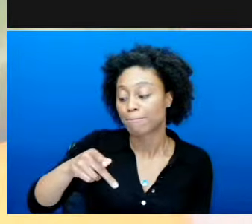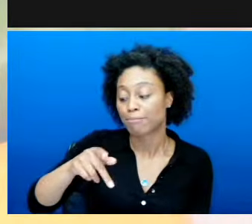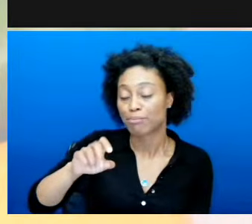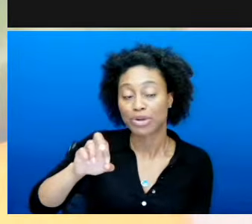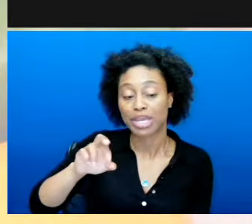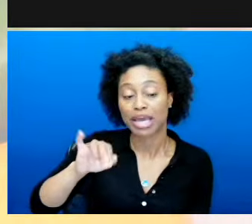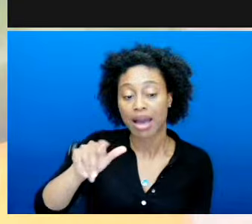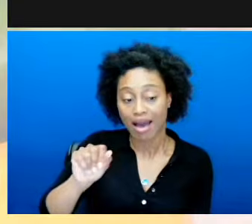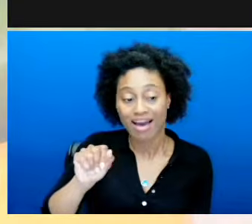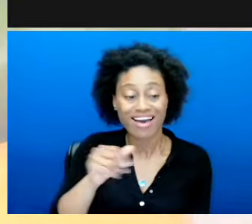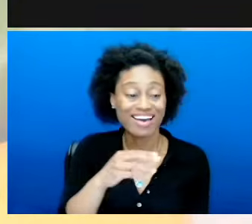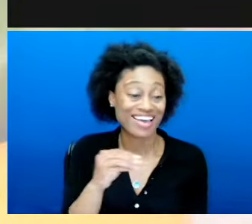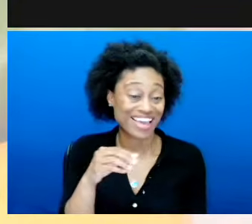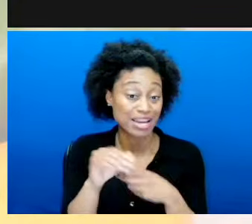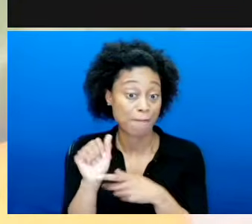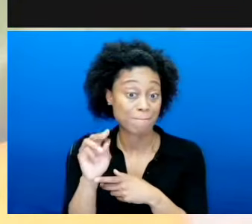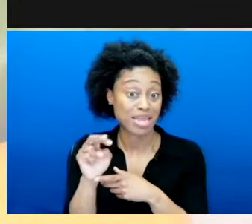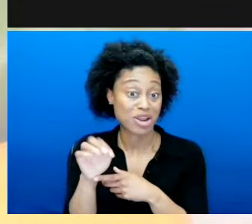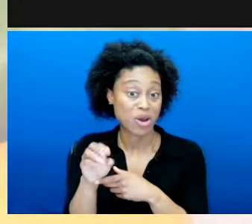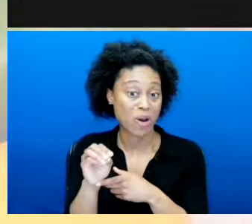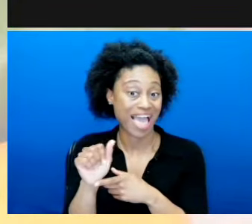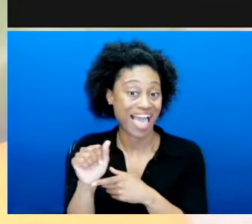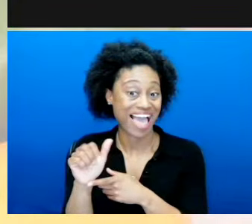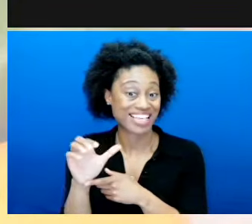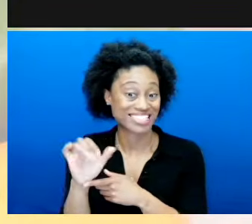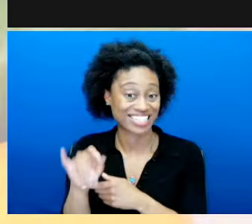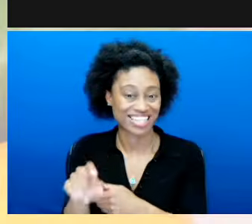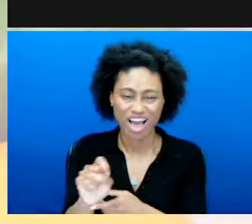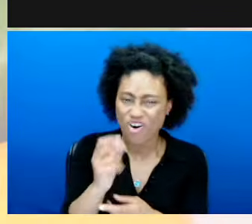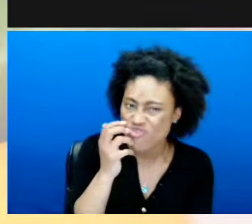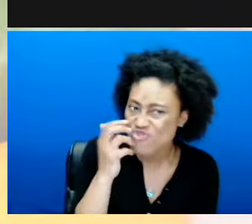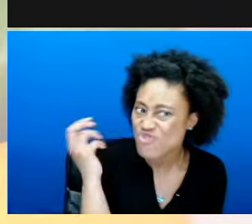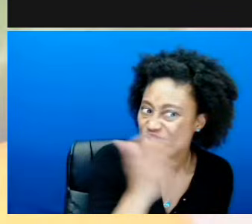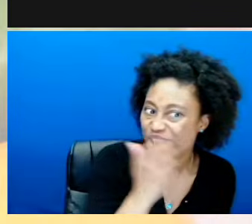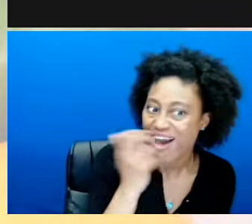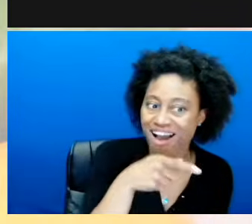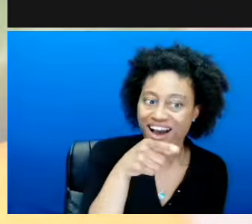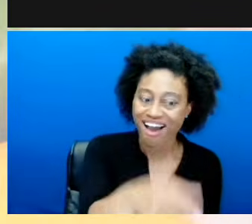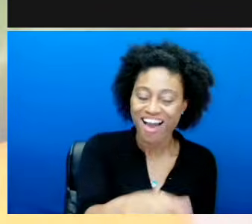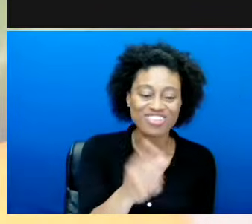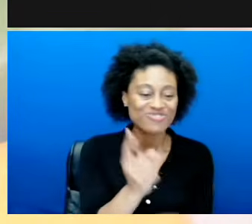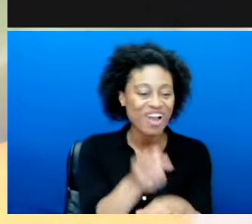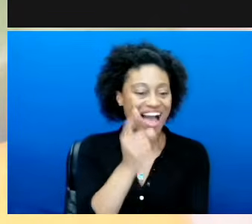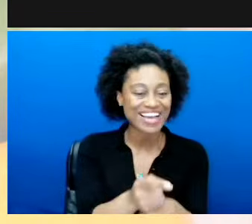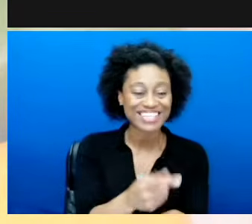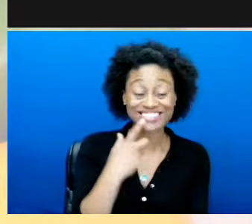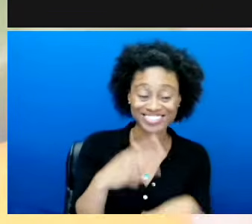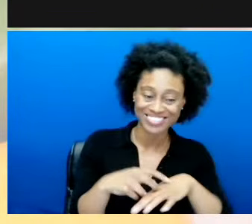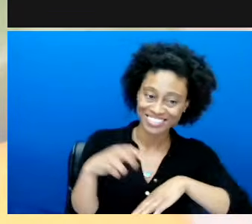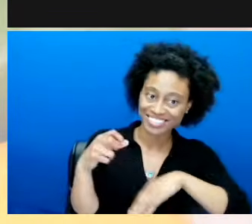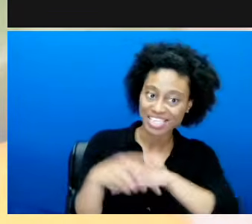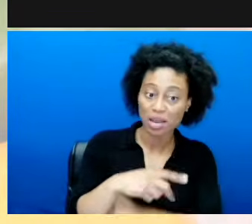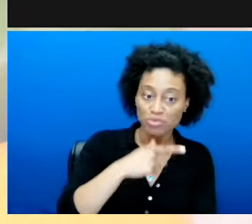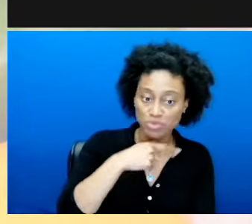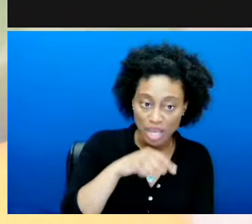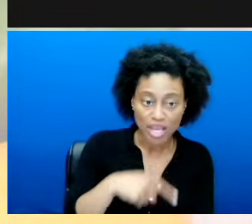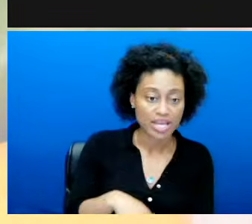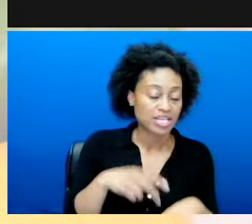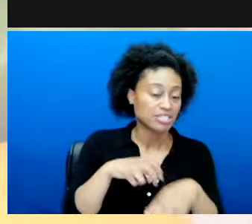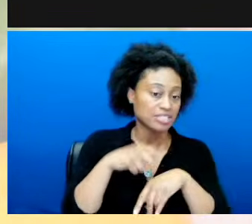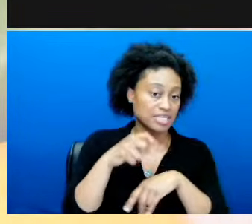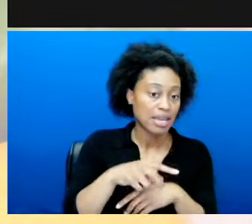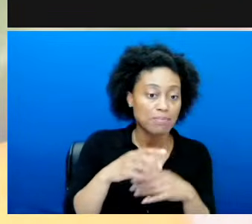in the chat today because Yes. we want to skip the smoked turkey wings. We want to skip the sausage. We want to skip